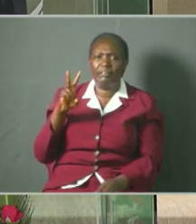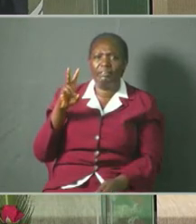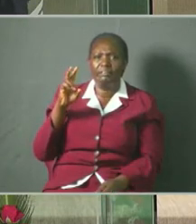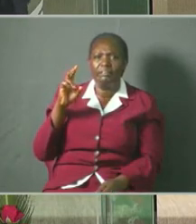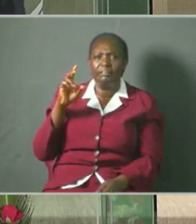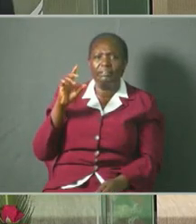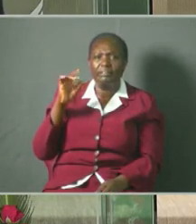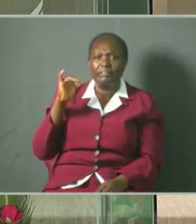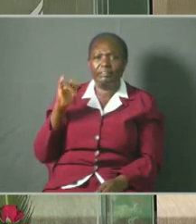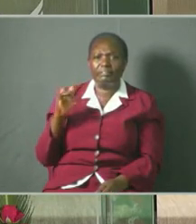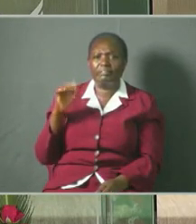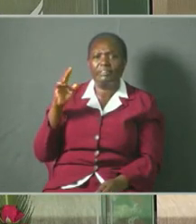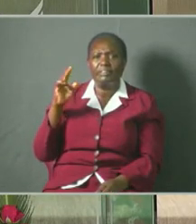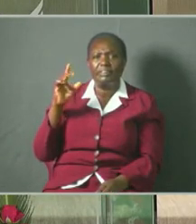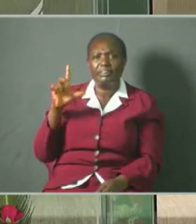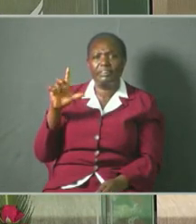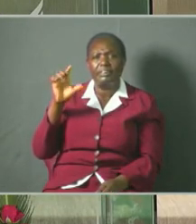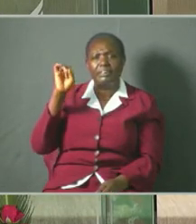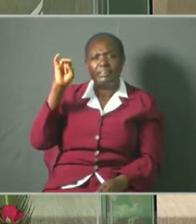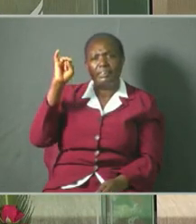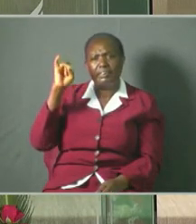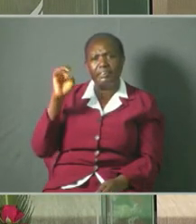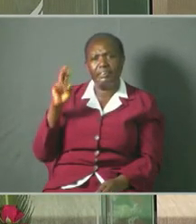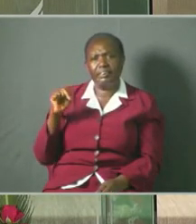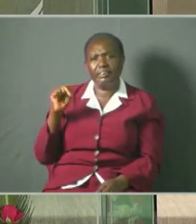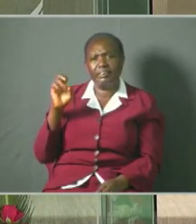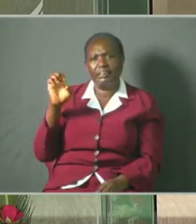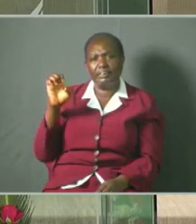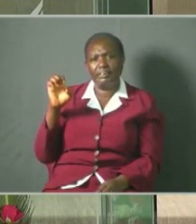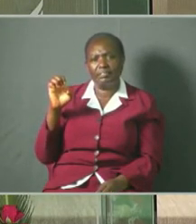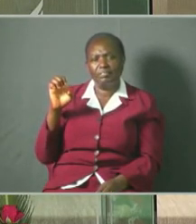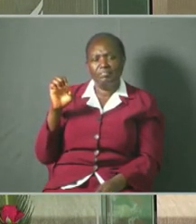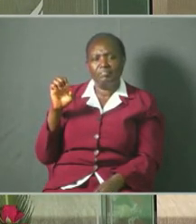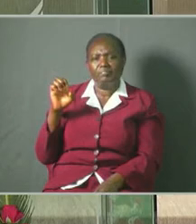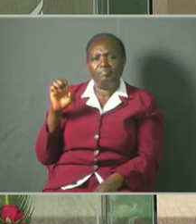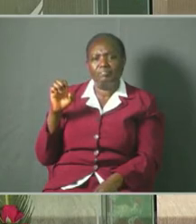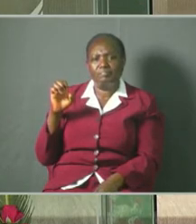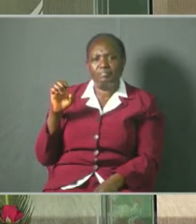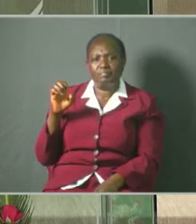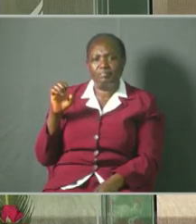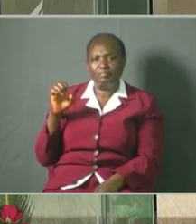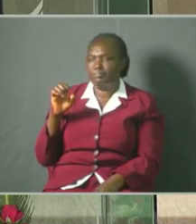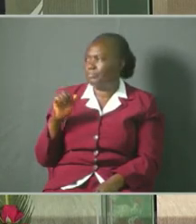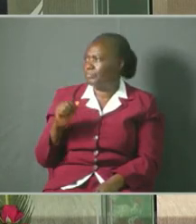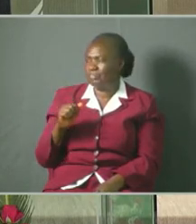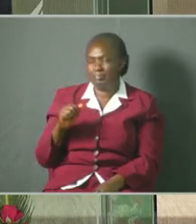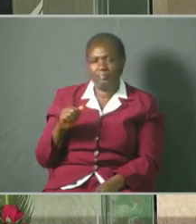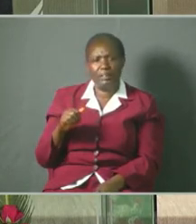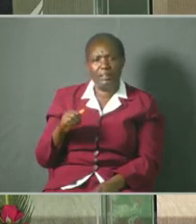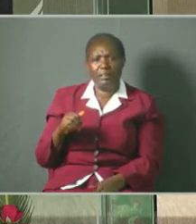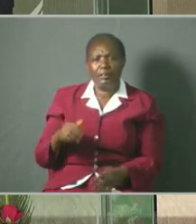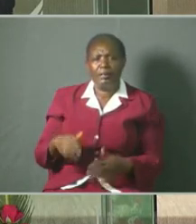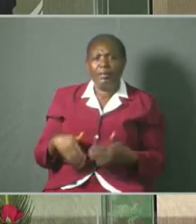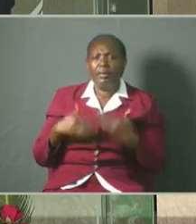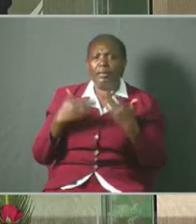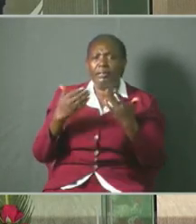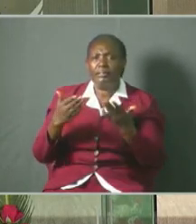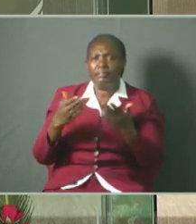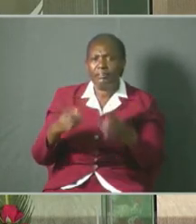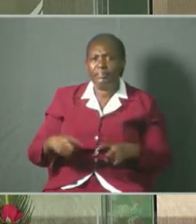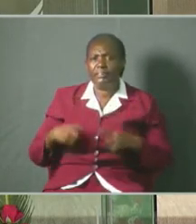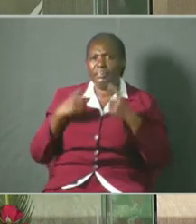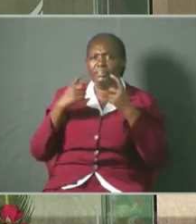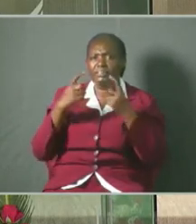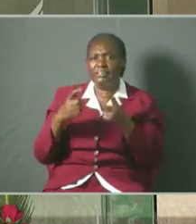we'll go with the presentation of presents from next year, January. So for now, we will be awarding this, but we'll go on with